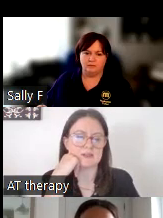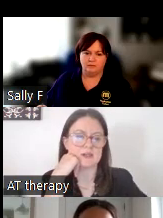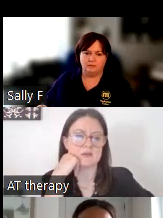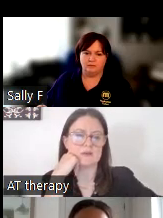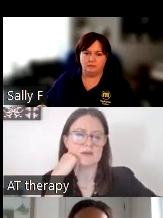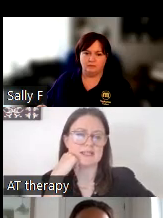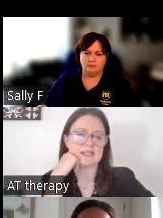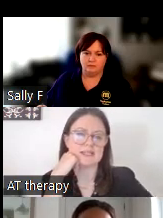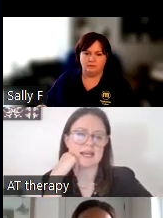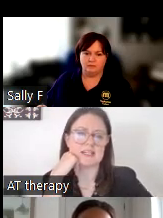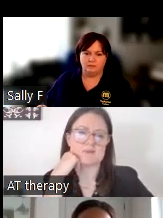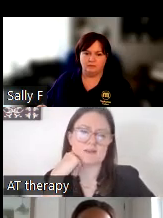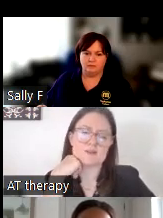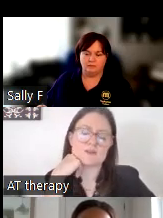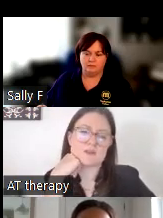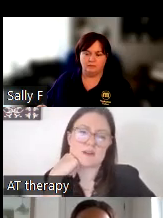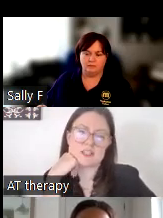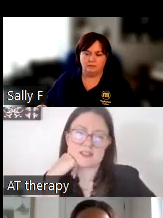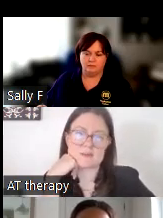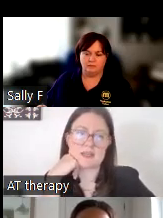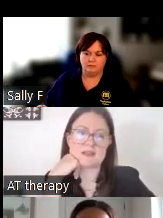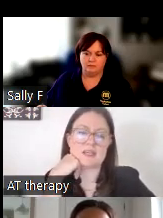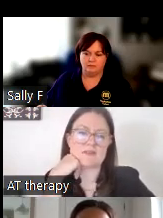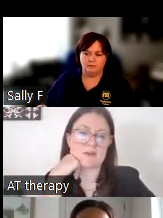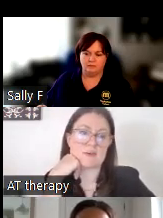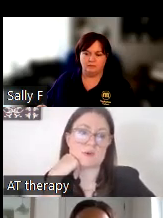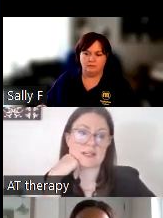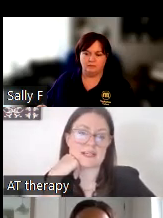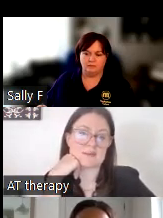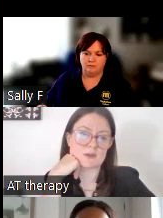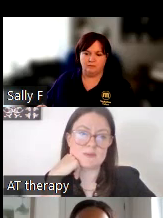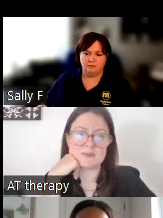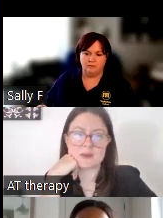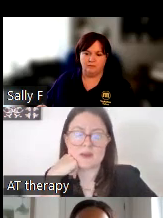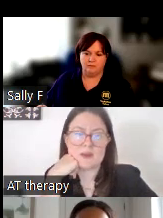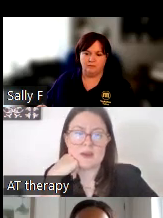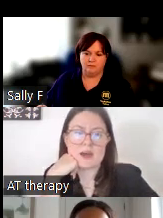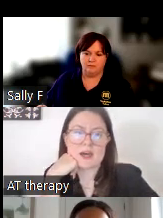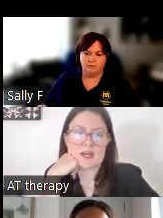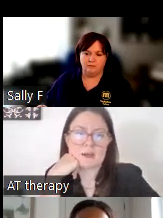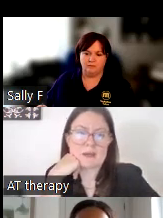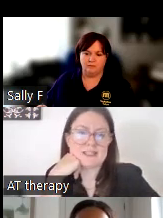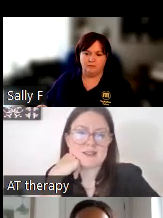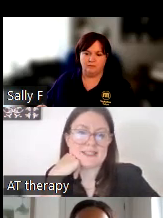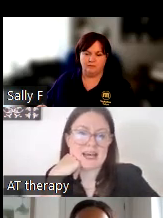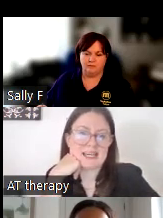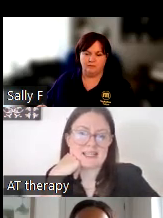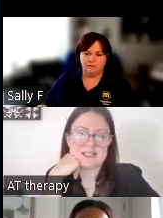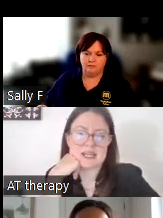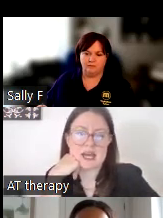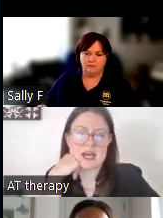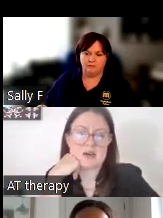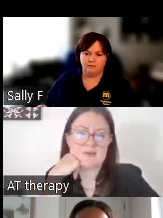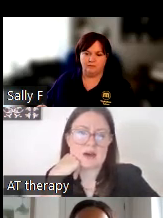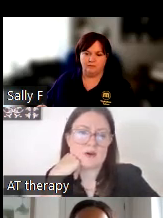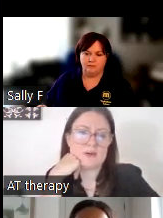and also creating signage around schools and colleges to make the environment more accessible. Makaton